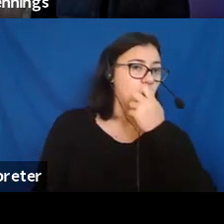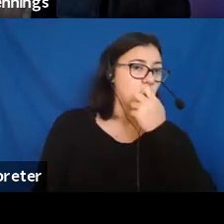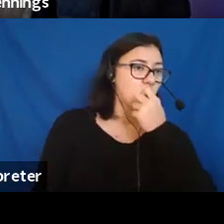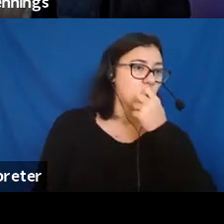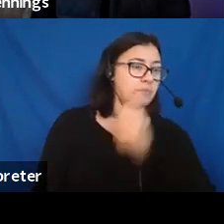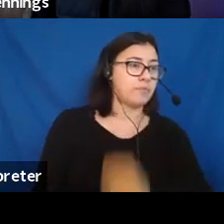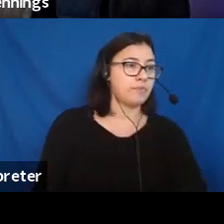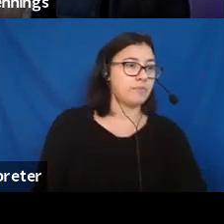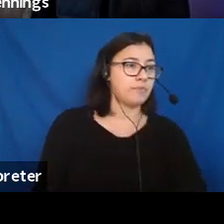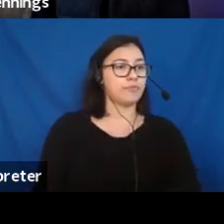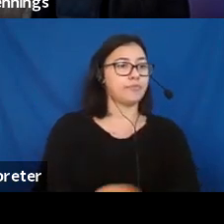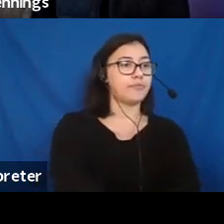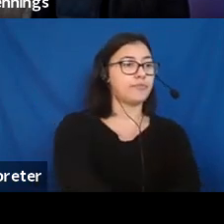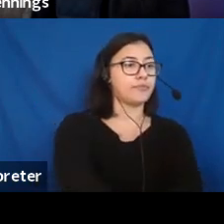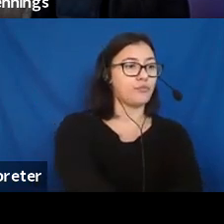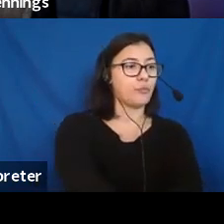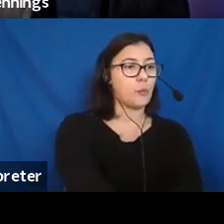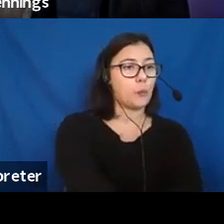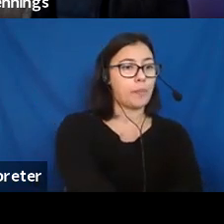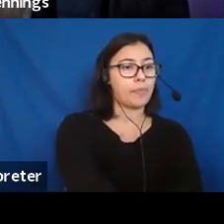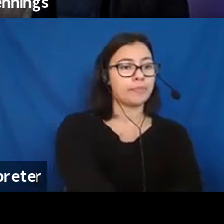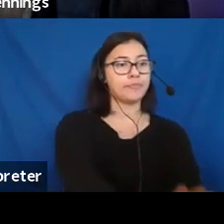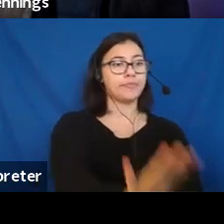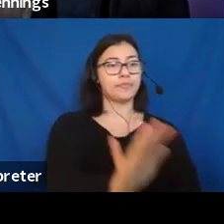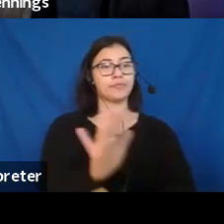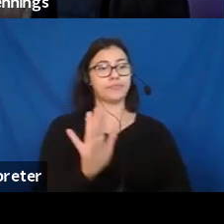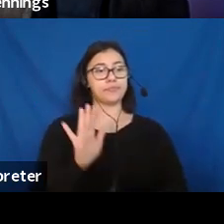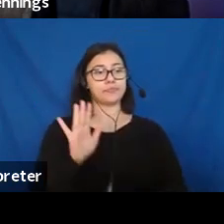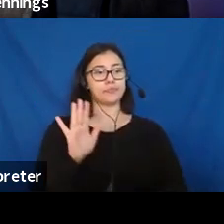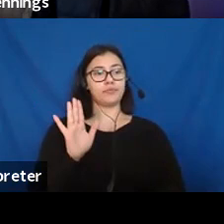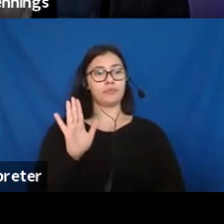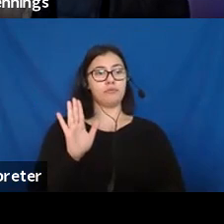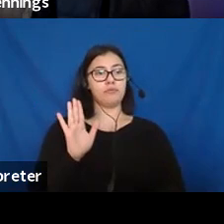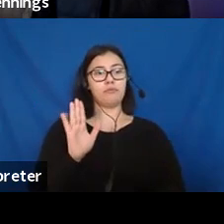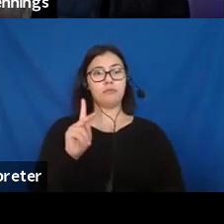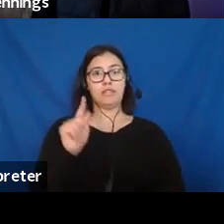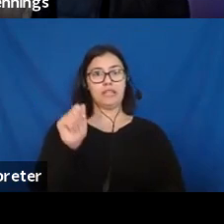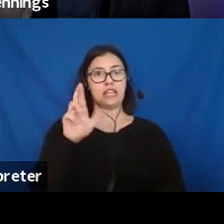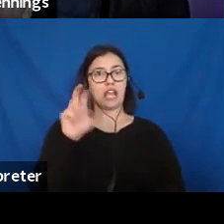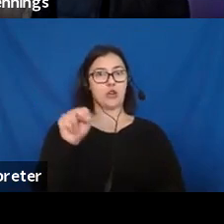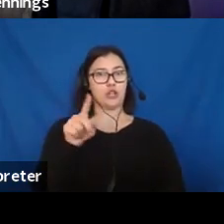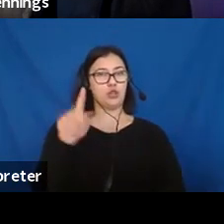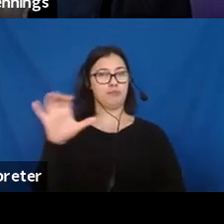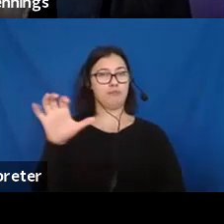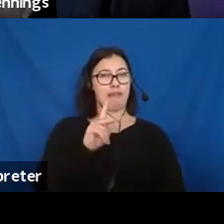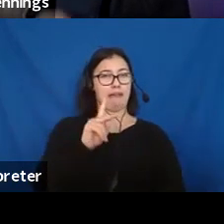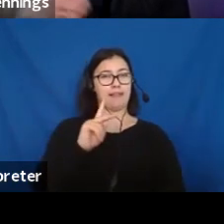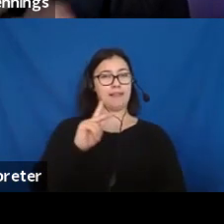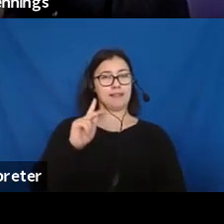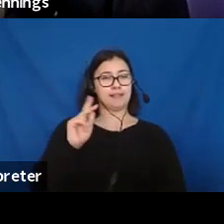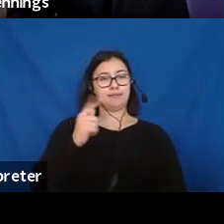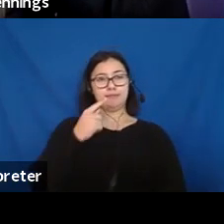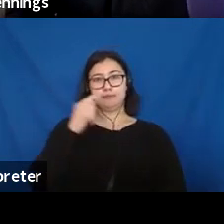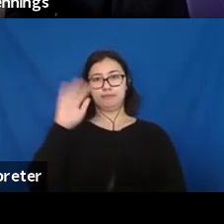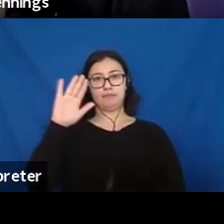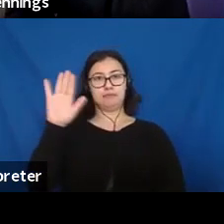It seems that Deborah sent us something in chat, calling in templates. Yeah, if you were to copy that, Julia, and we